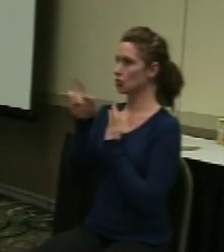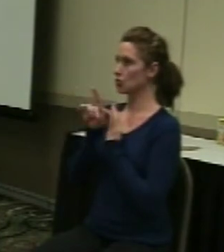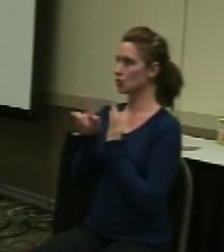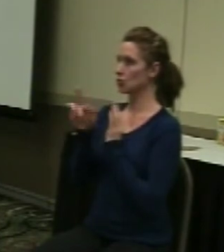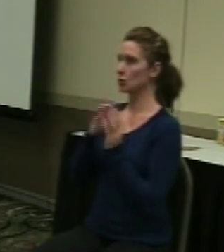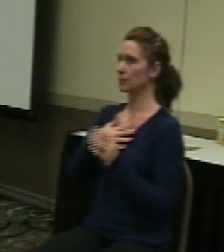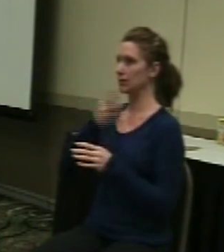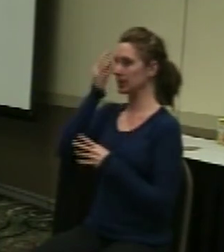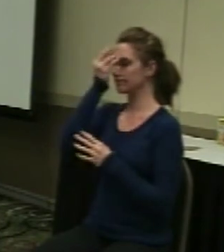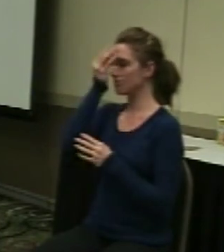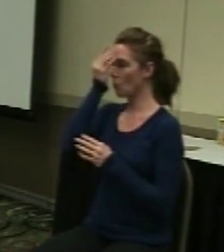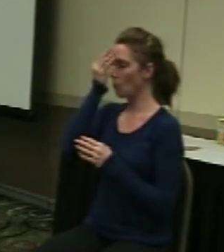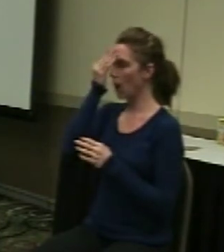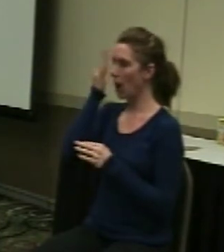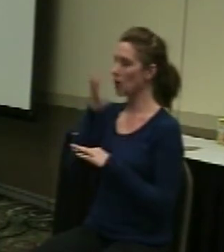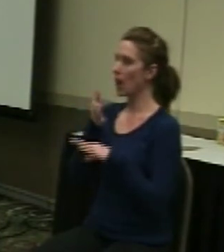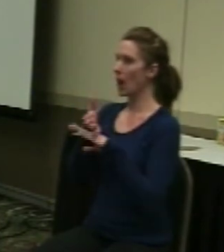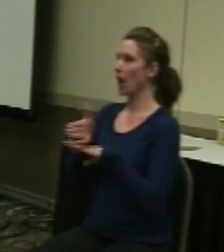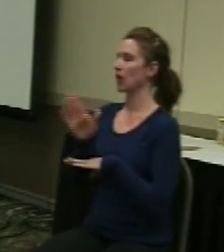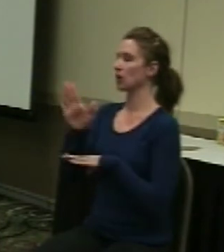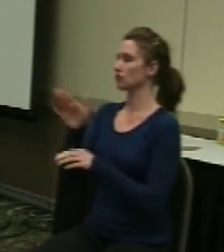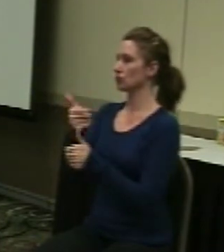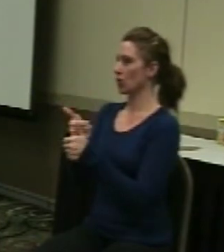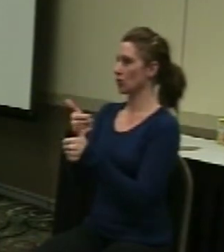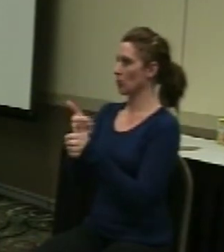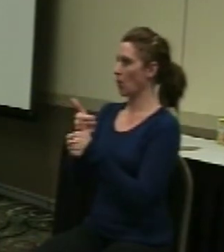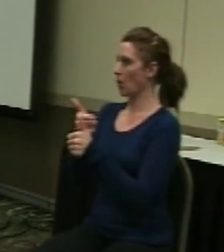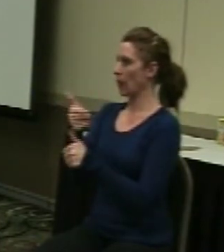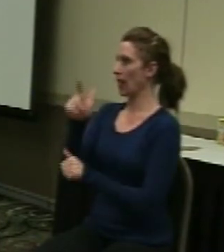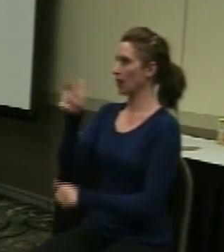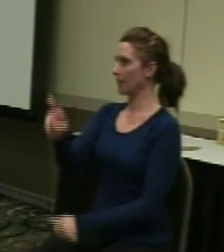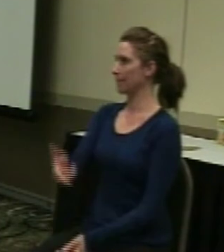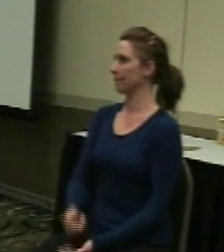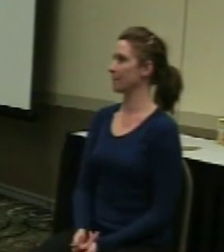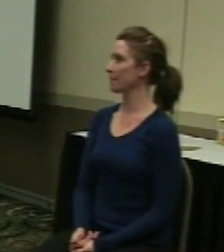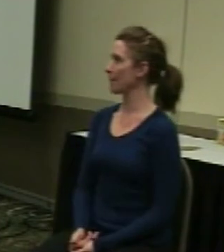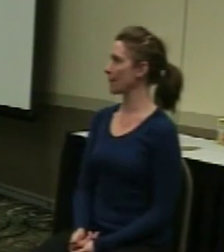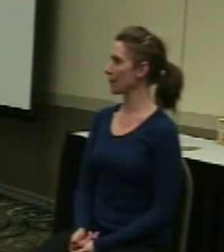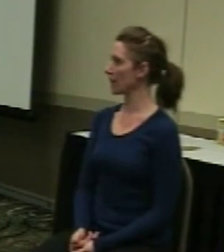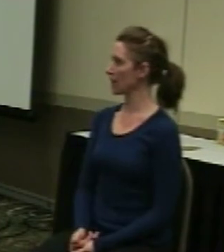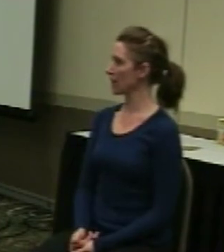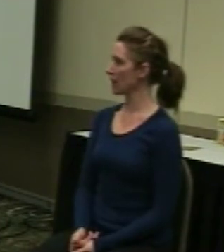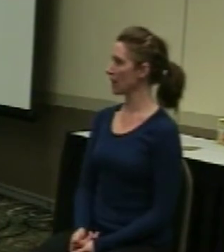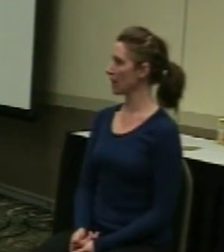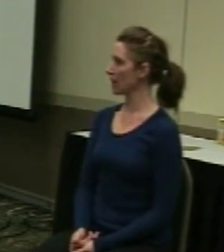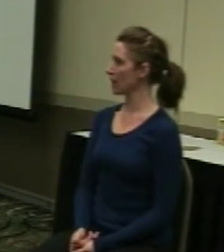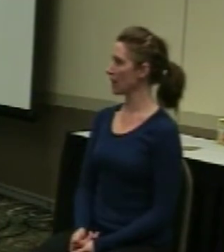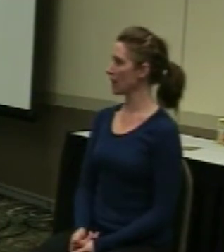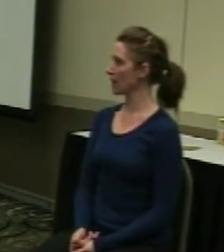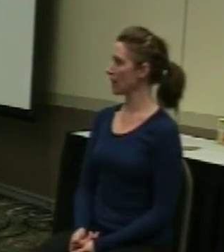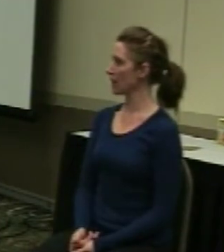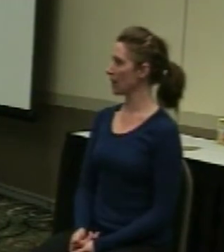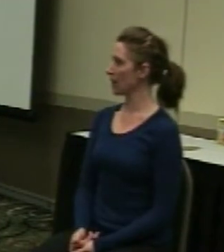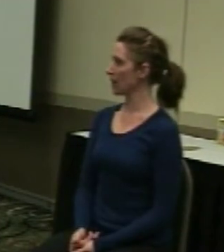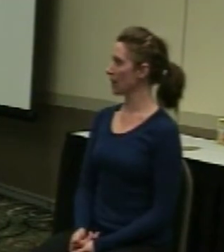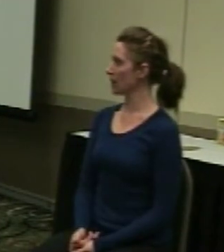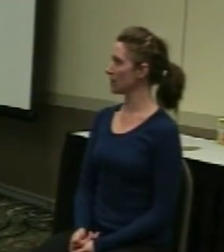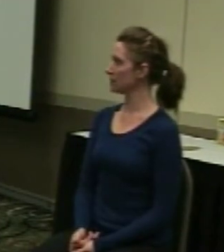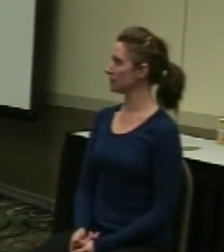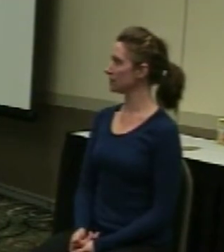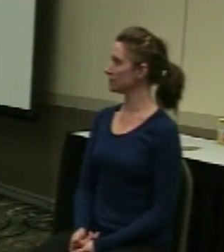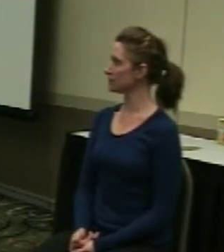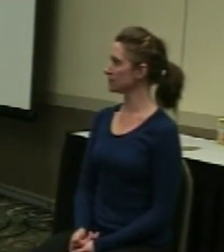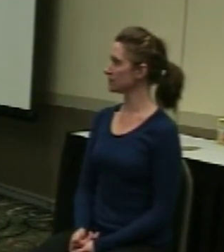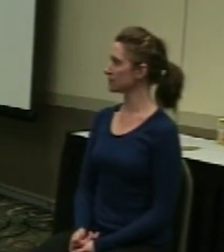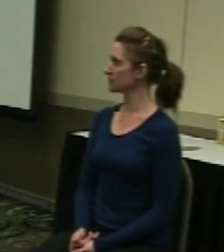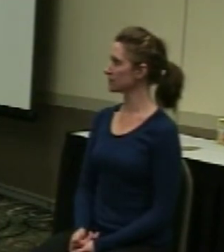to ponder these things perhaps at more leisure yourselves. So what is the behavior? Am I going backwards? I think